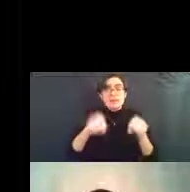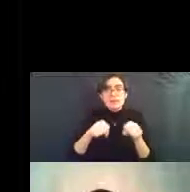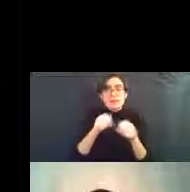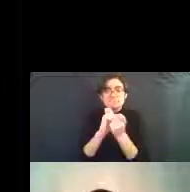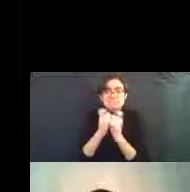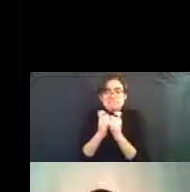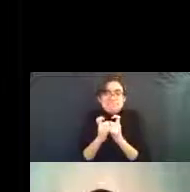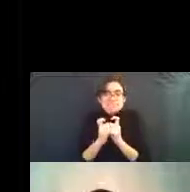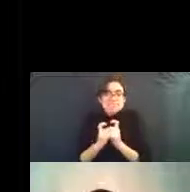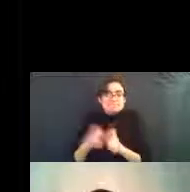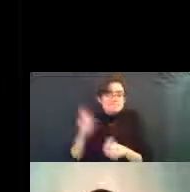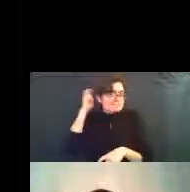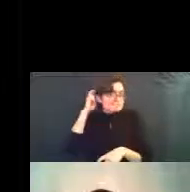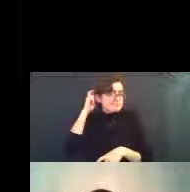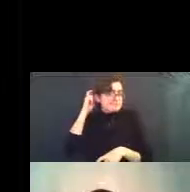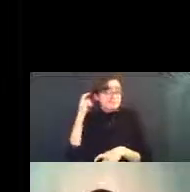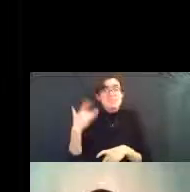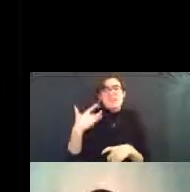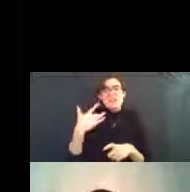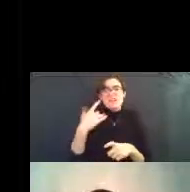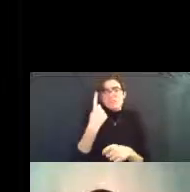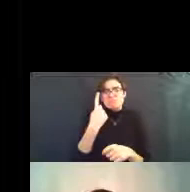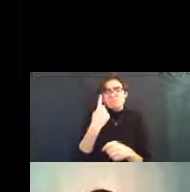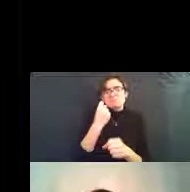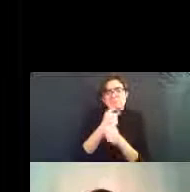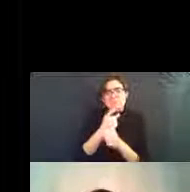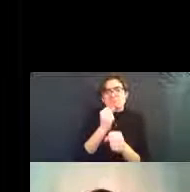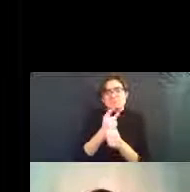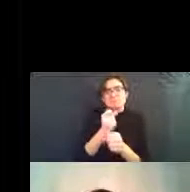these are annual visits, and, you know, it's based on